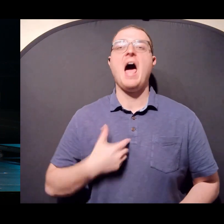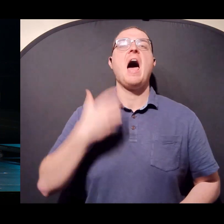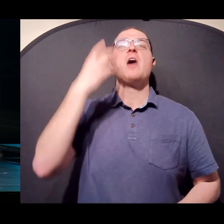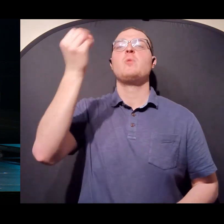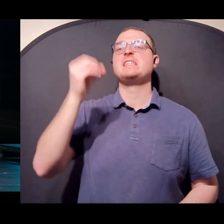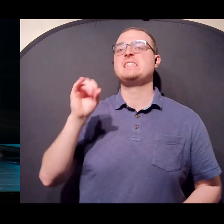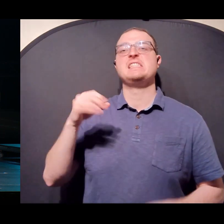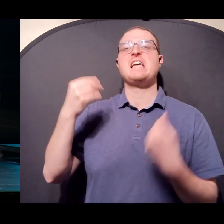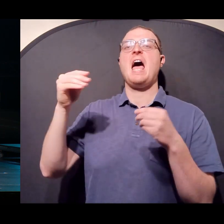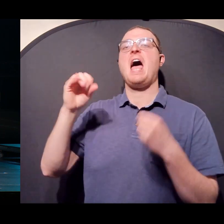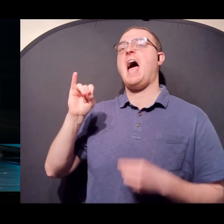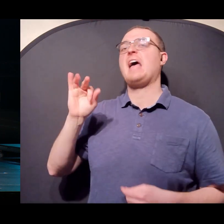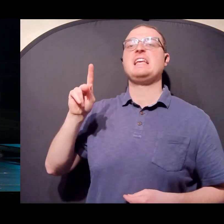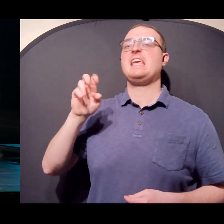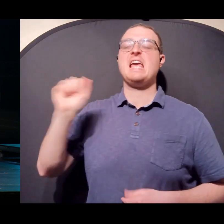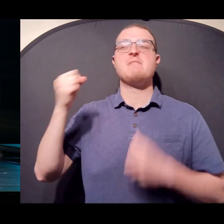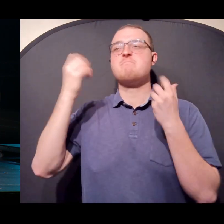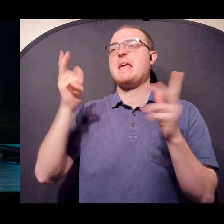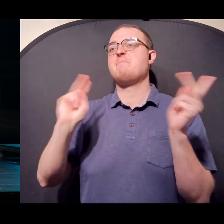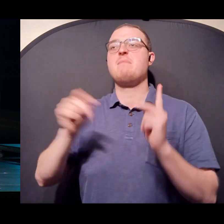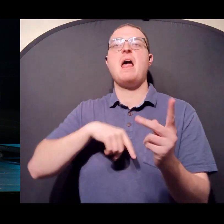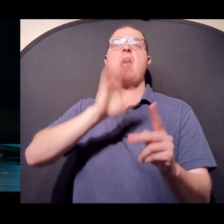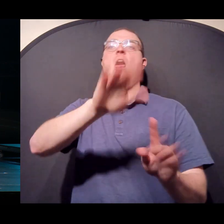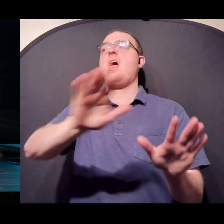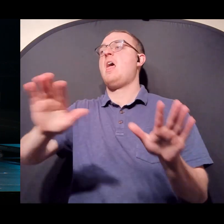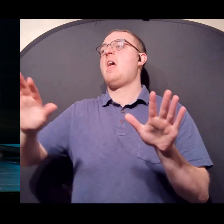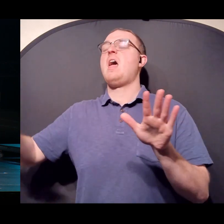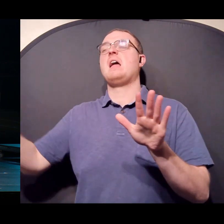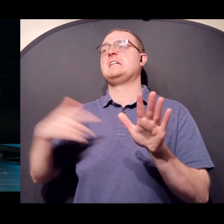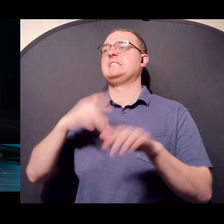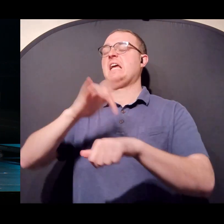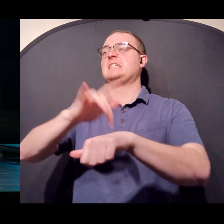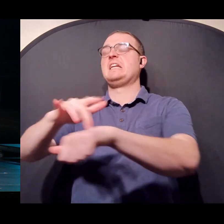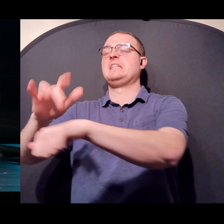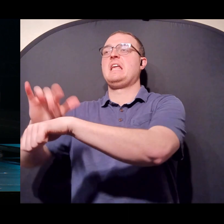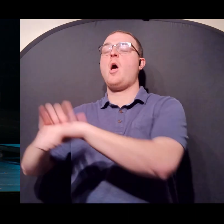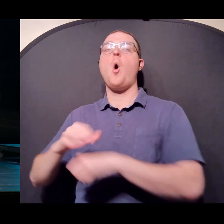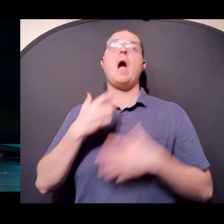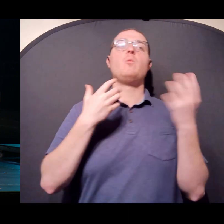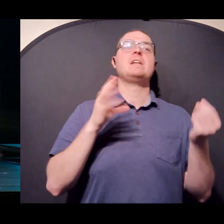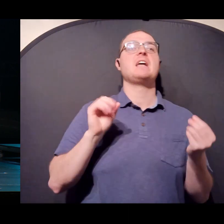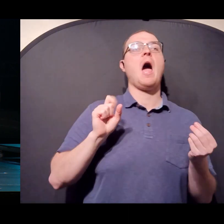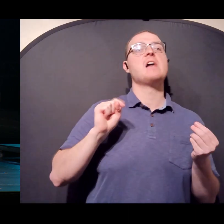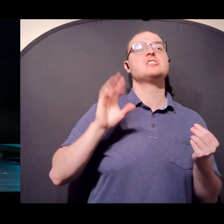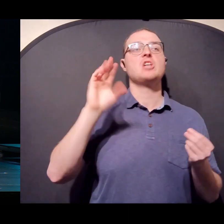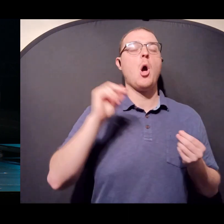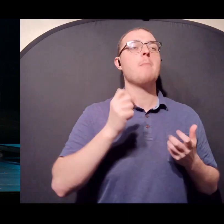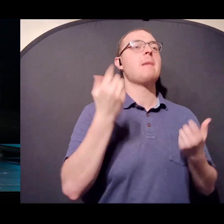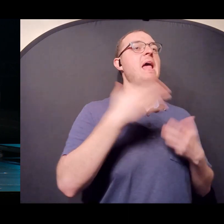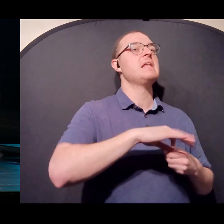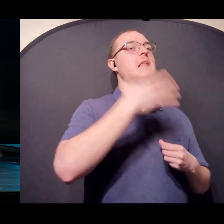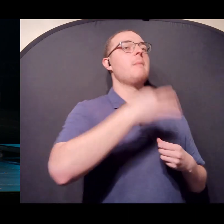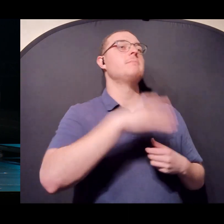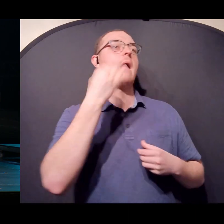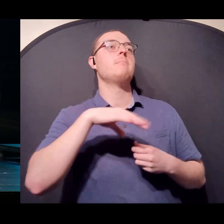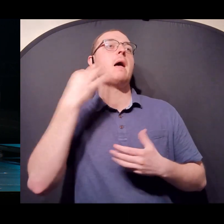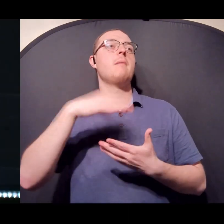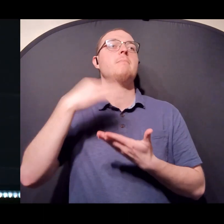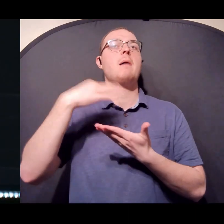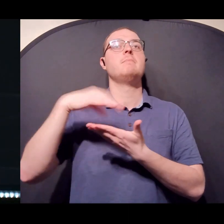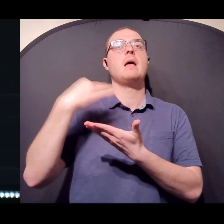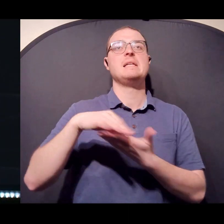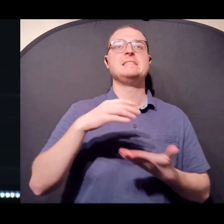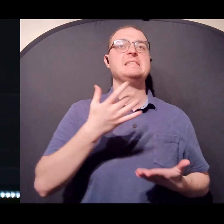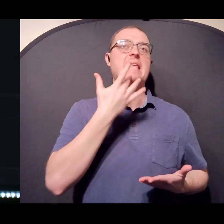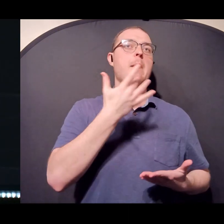me. I went to IKEA. There was too many people. I got it. I touched all this stuff. I went to Costco. I ate all the samples. I got it. Yeah.